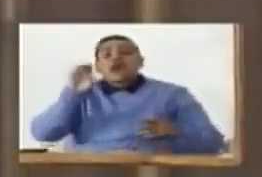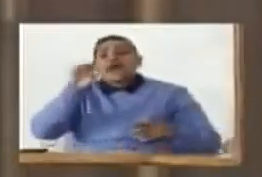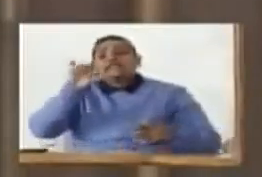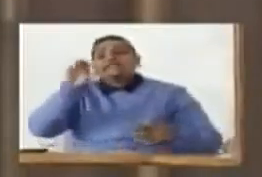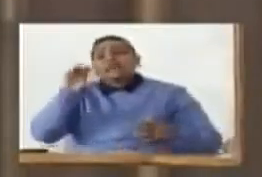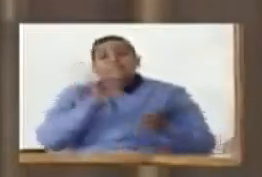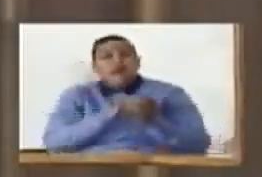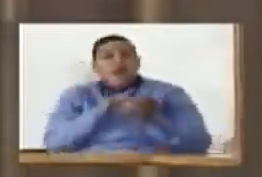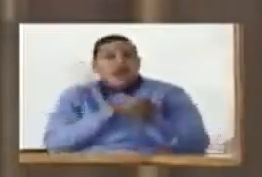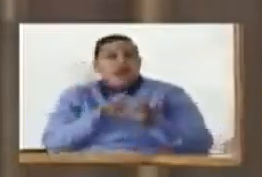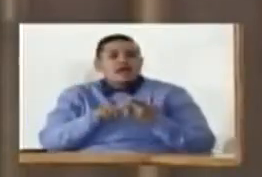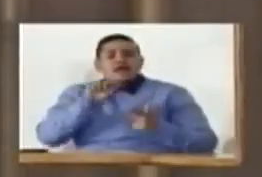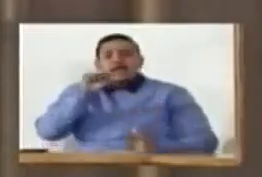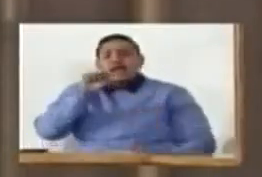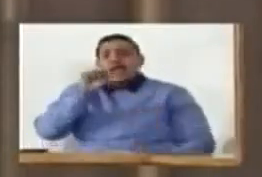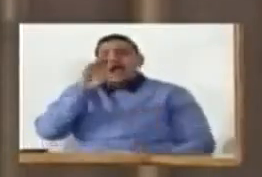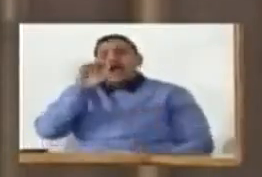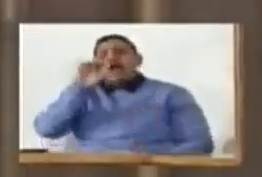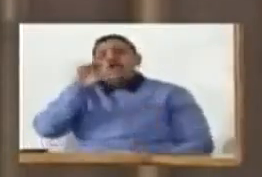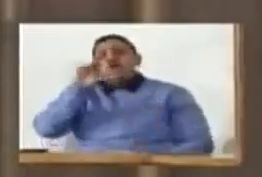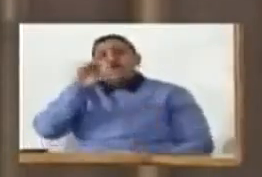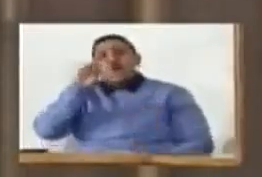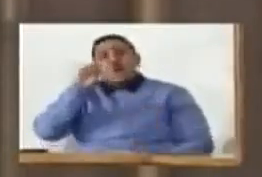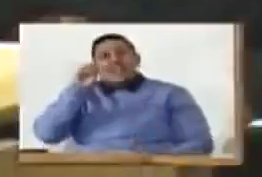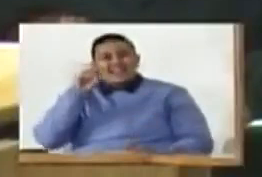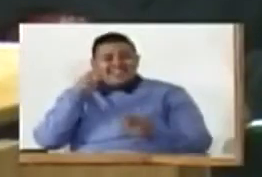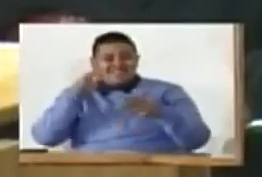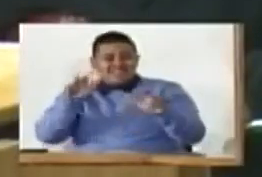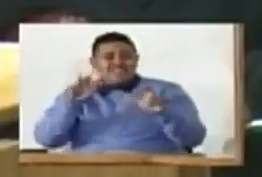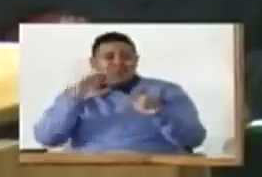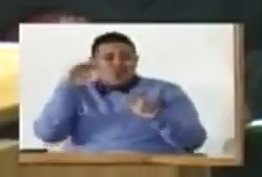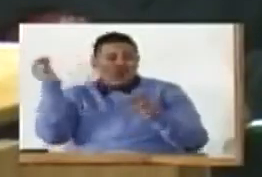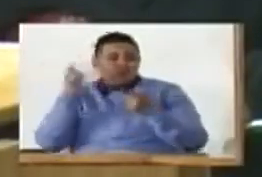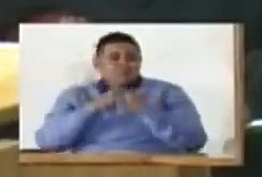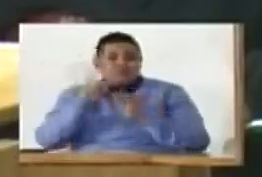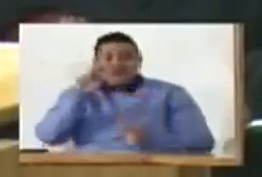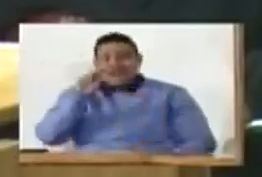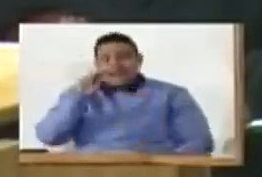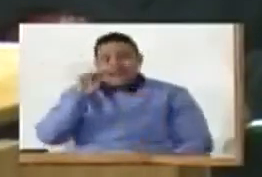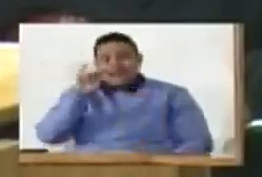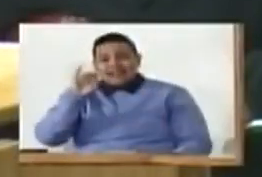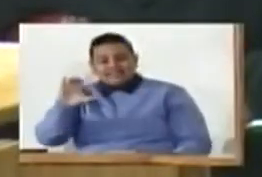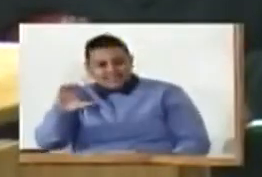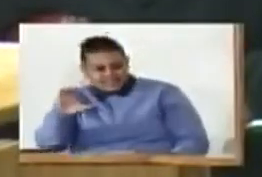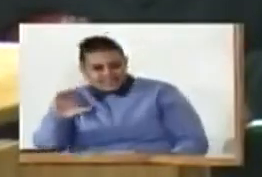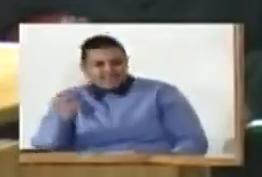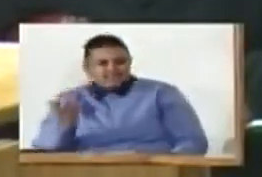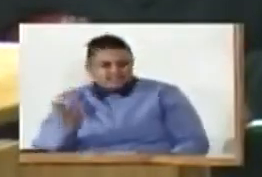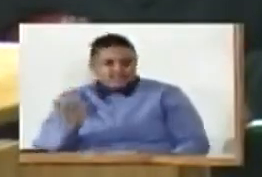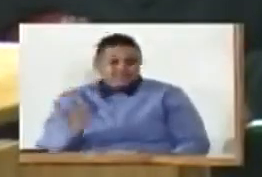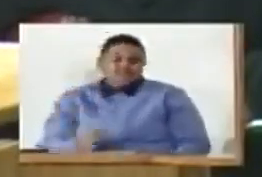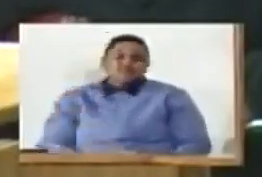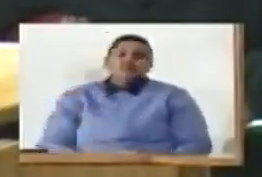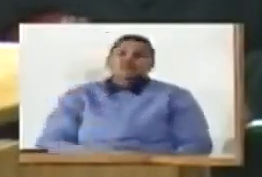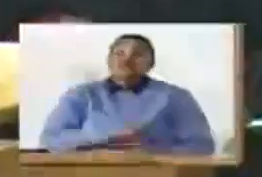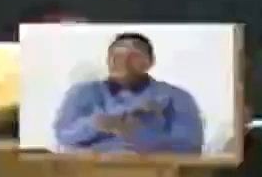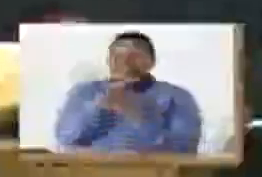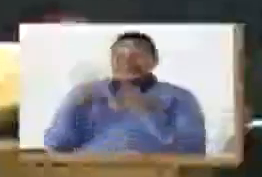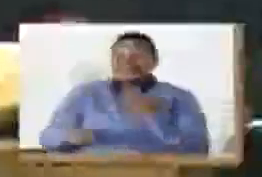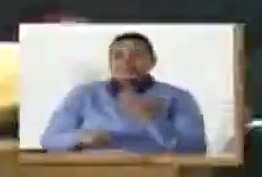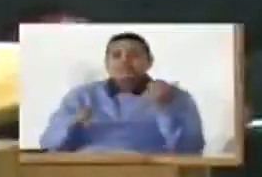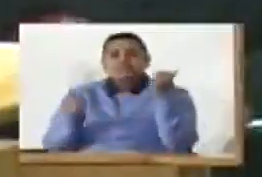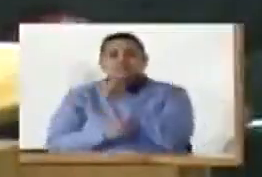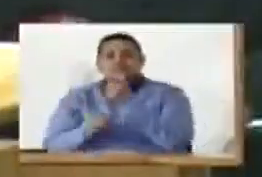Bank, Agro-Investment Corporation and the National Irrigation Commission. These assignments to the ministry serve